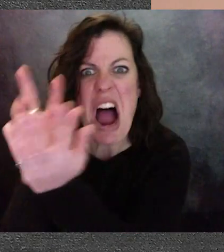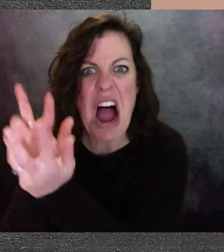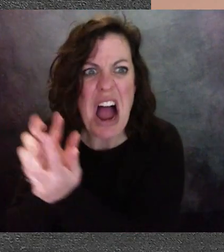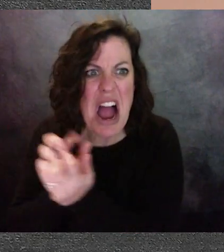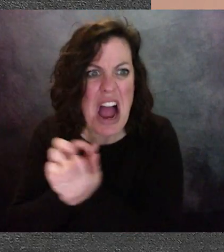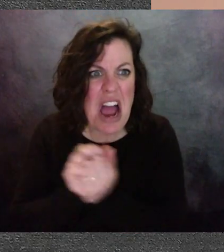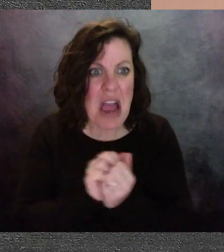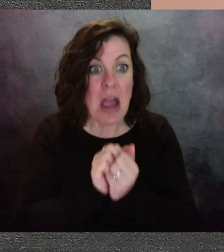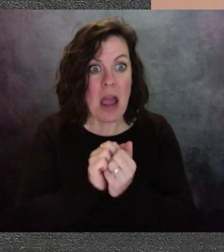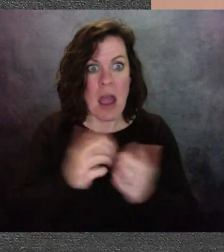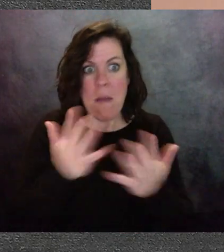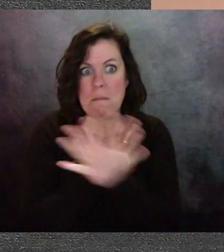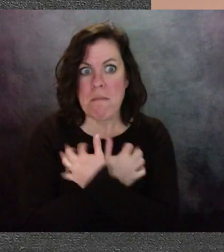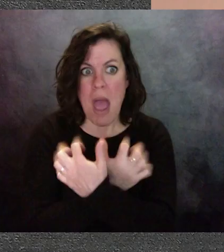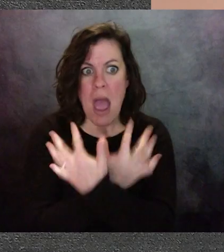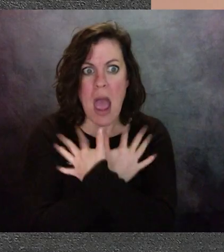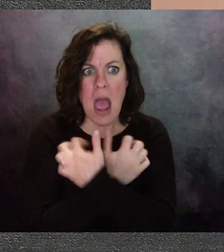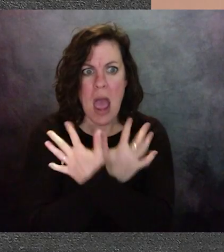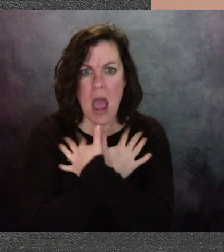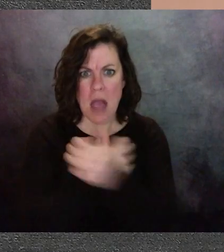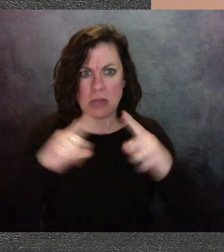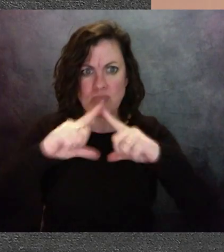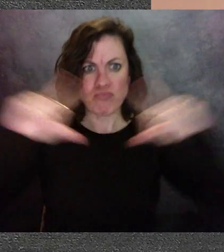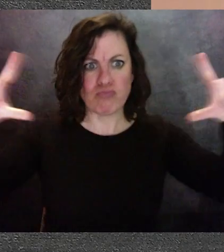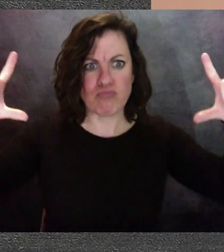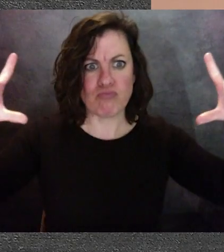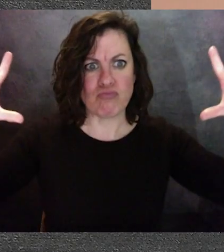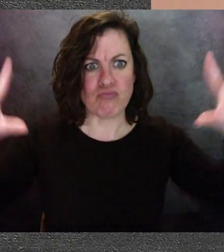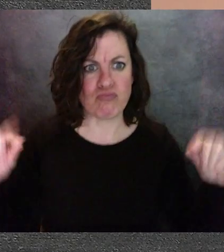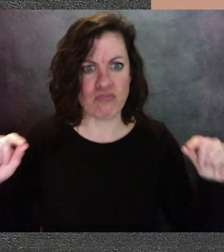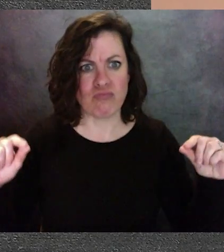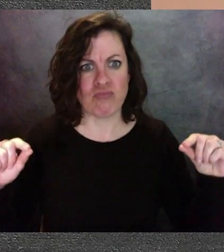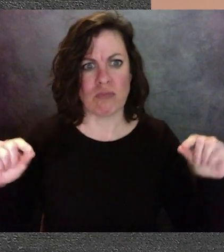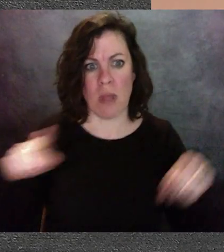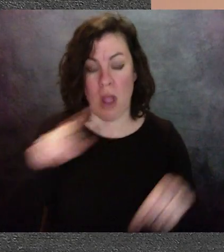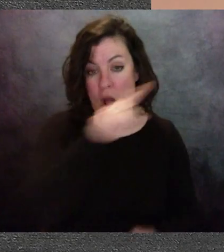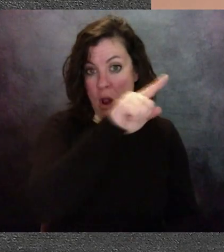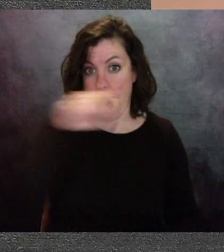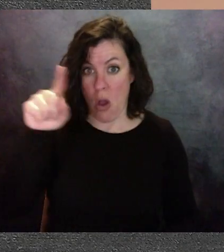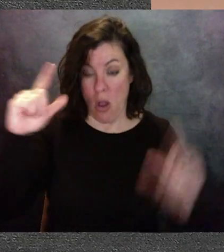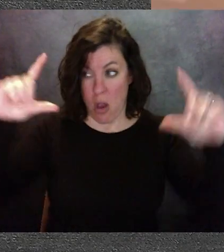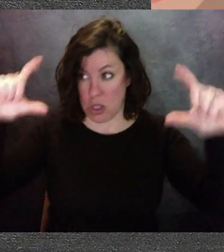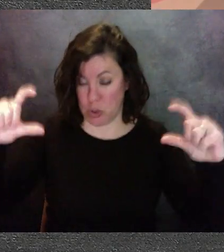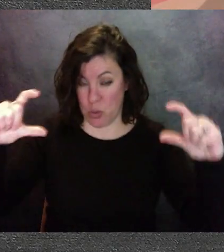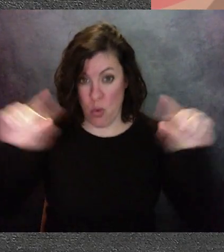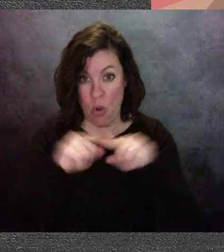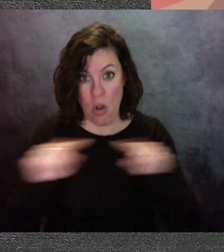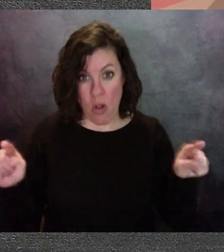The bear forms a rectangle, 2 sides short and 2 sides long.